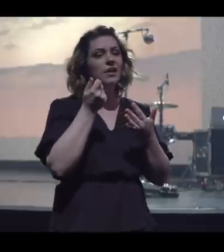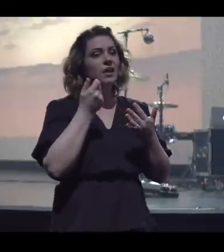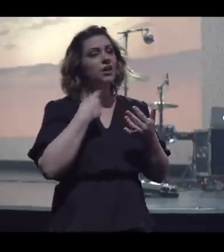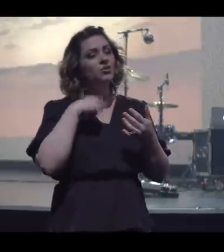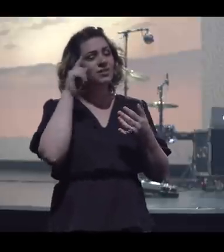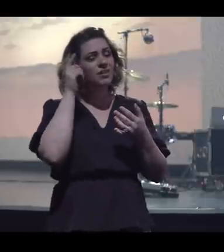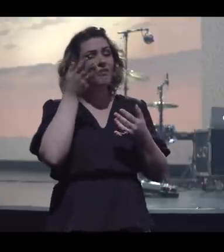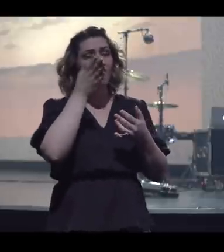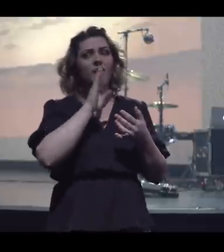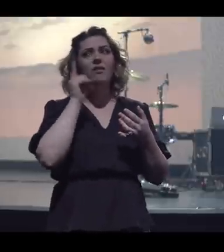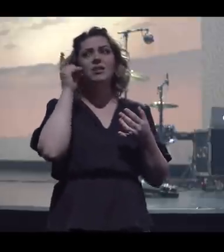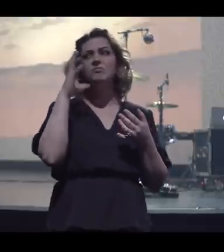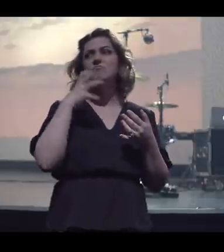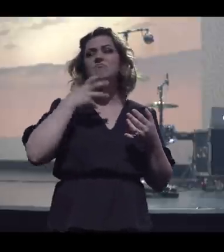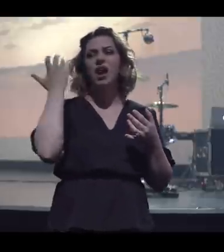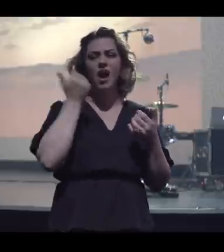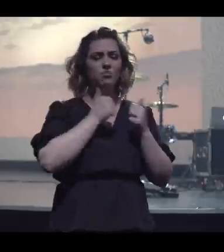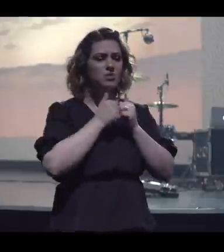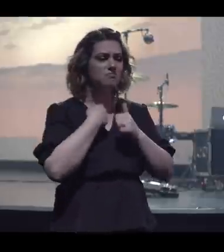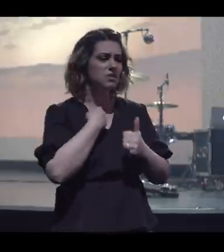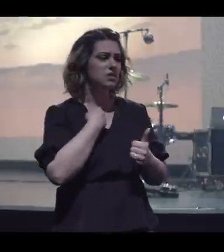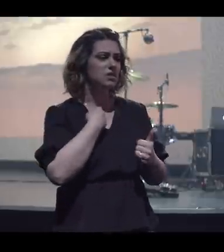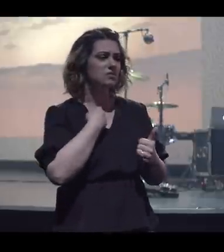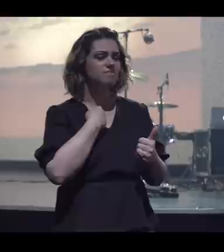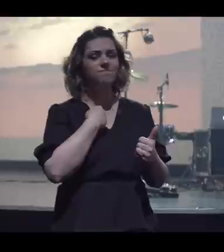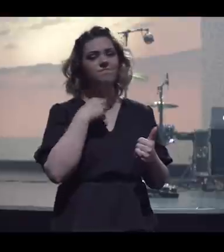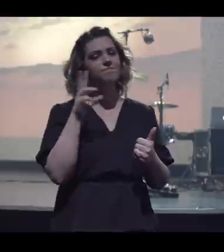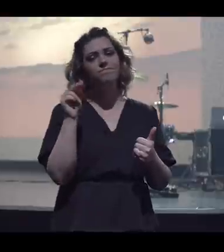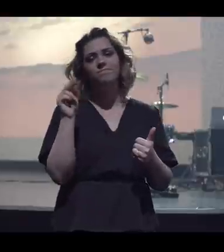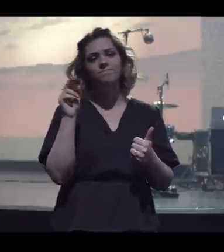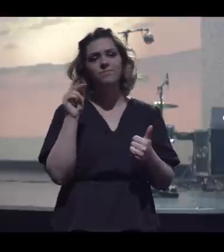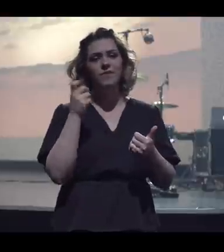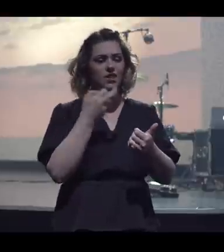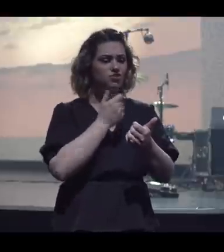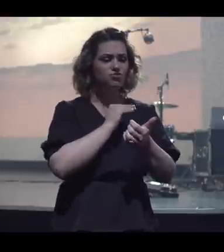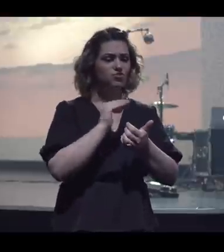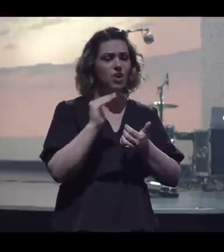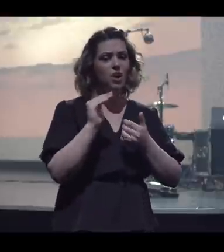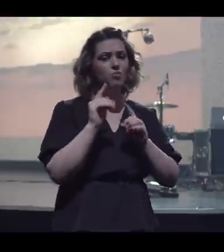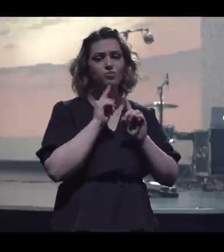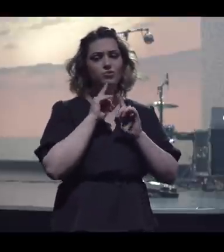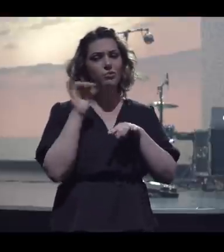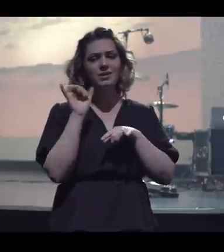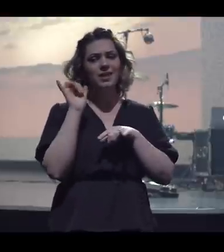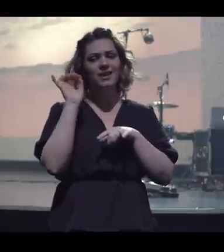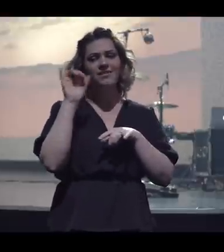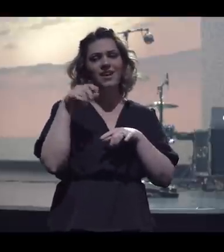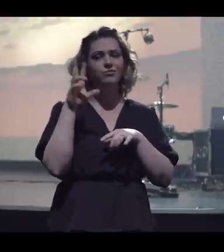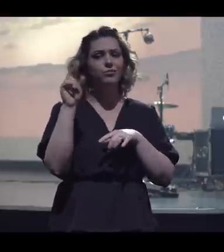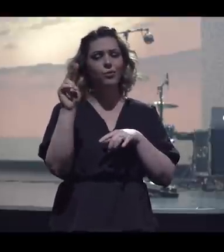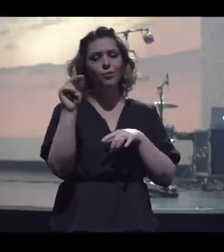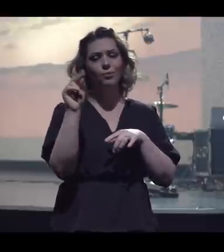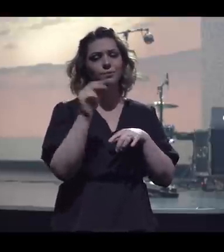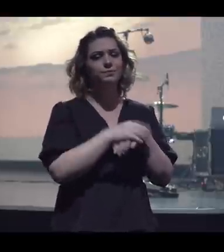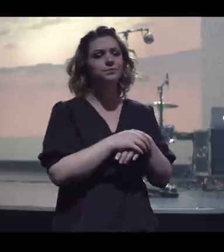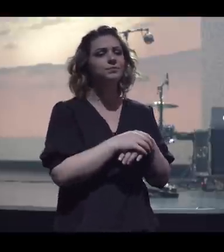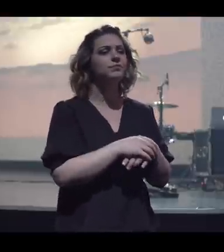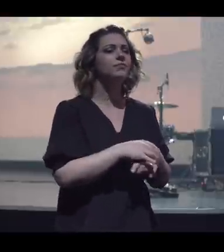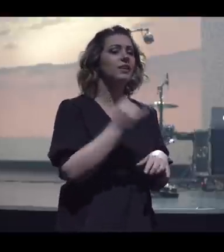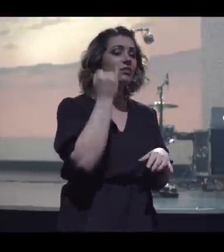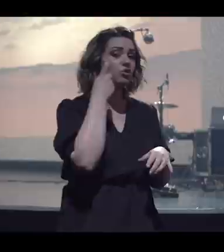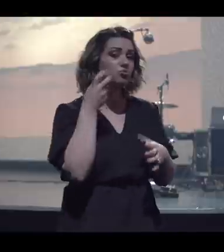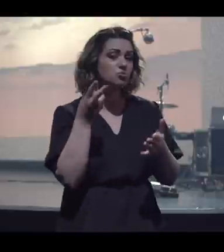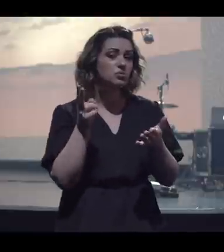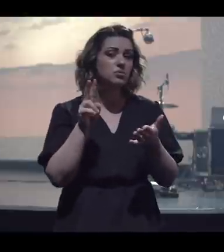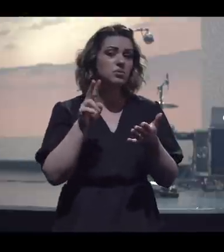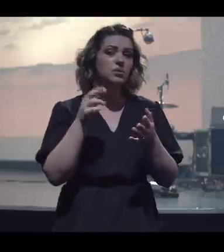No. That's not how a shepherd responds. Or maybe you're sleeping in another room and you're thinking, I should be better than this. God must